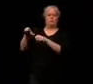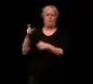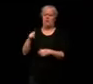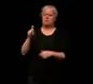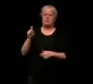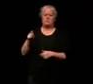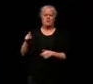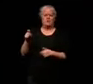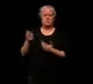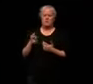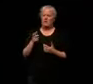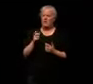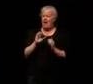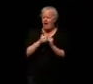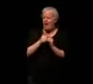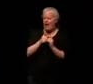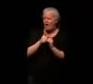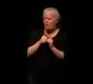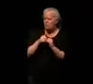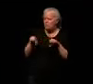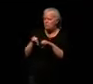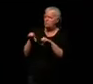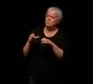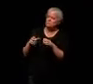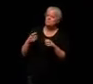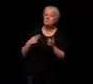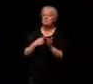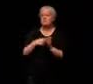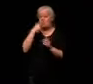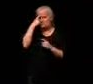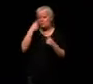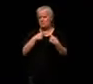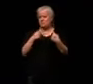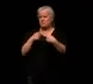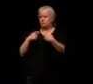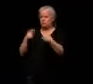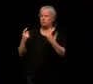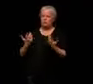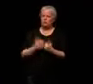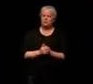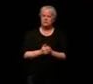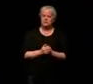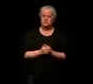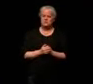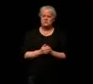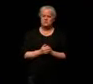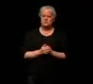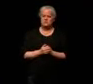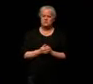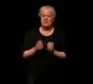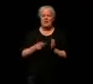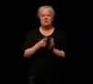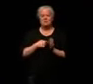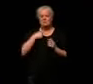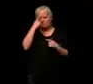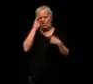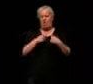we are so impatient for change that we sometimes direct our passion at each other.